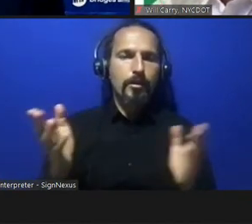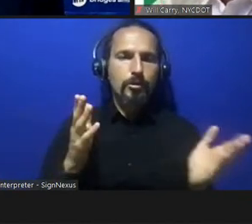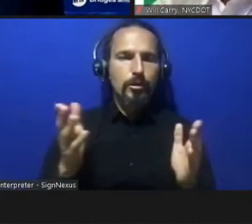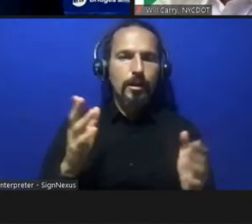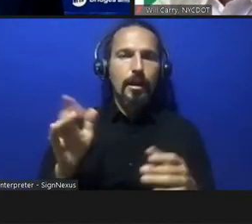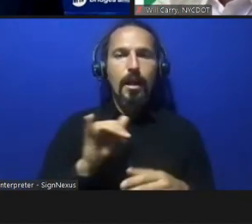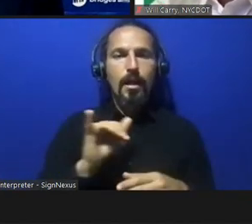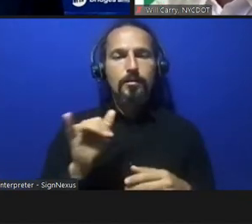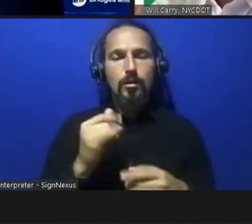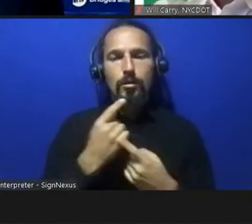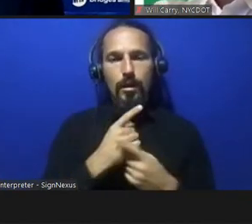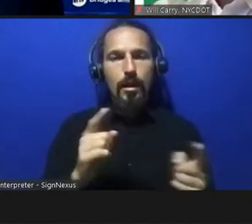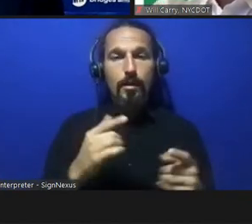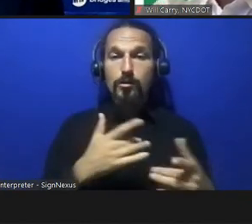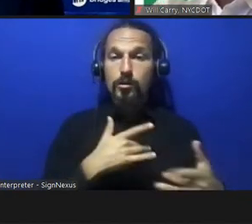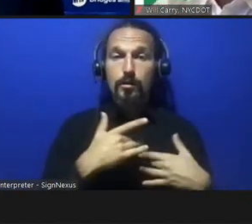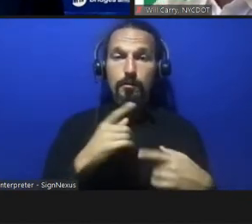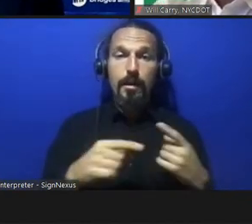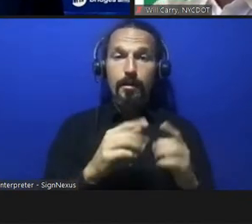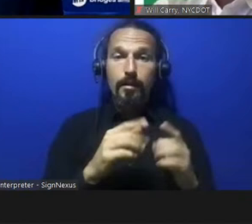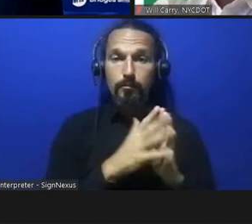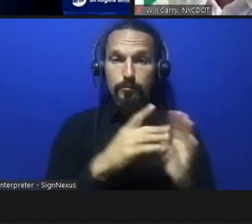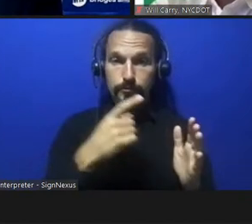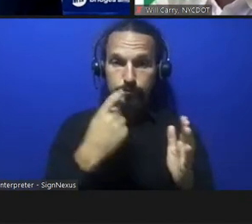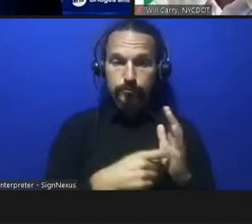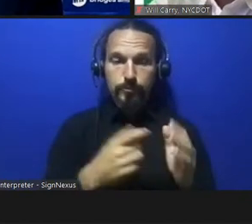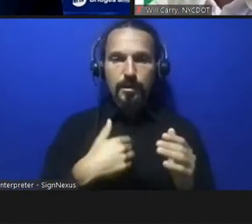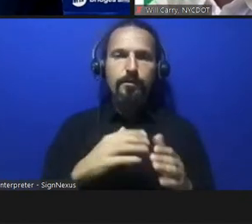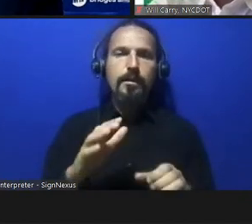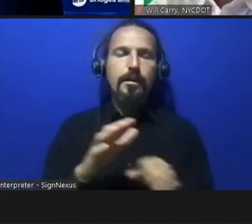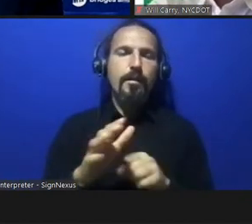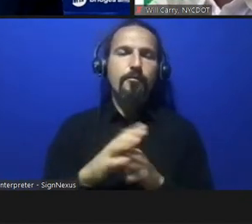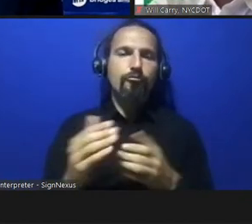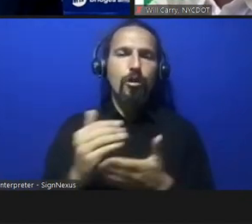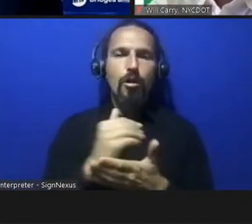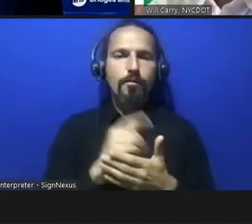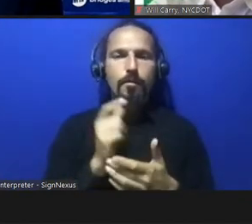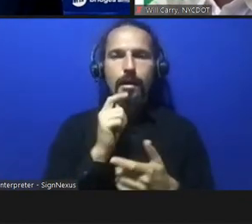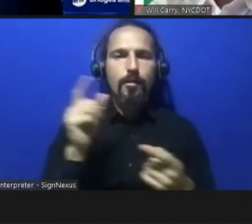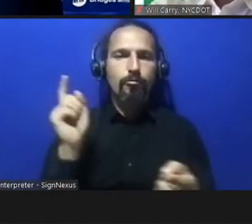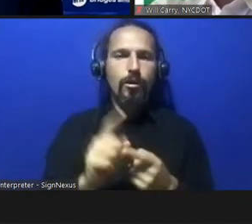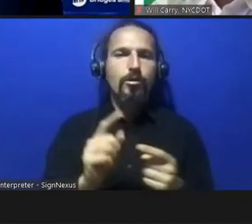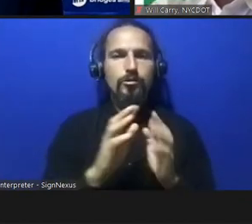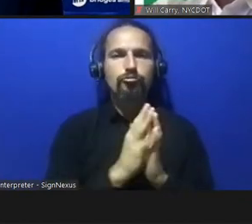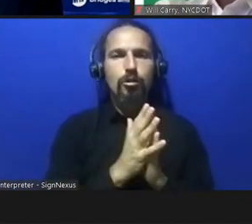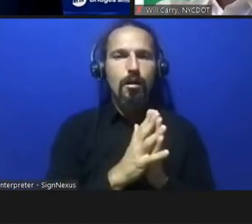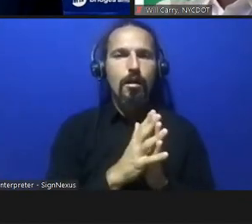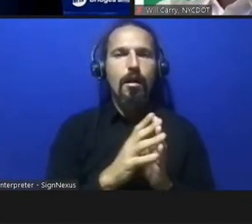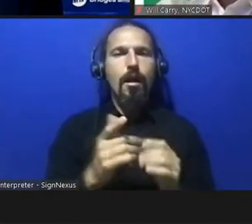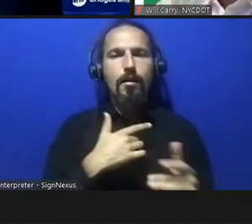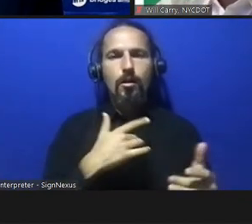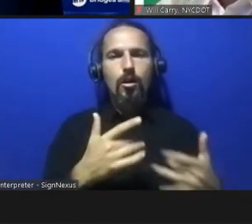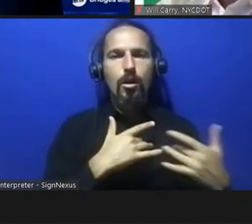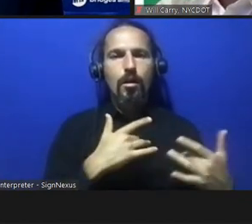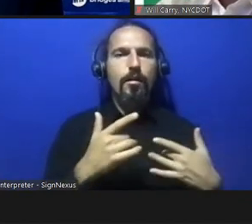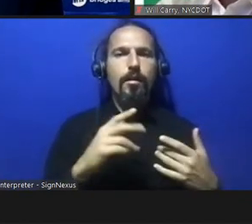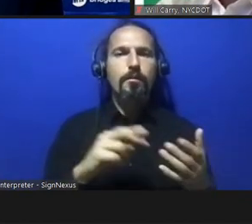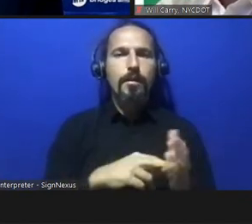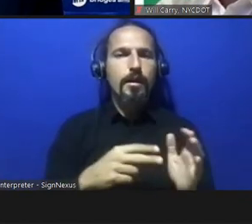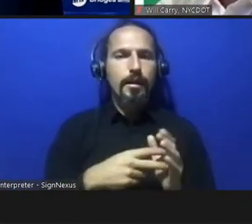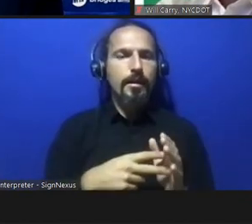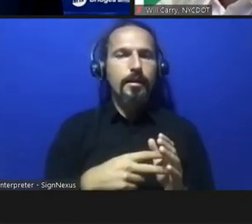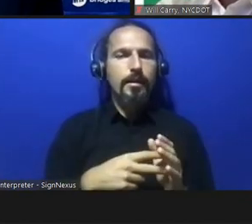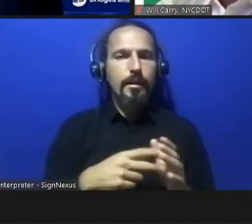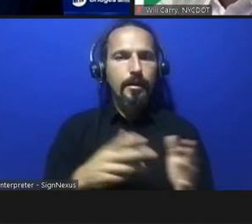last i'm worried that if congestion pricing provided enough revenue but did not reduce traffic enough i worry that the effort would end there and i